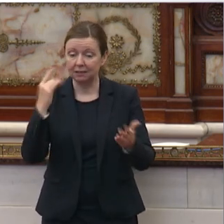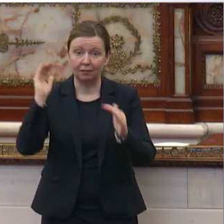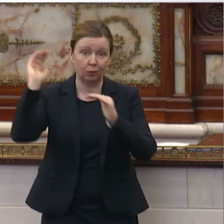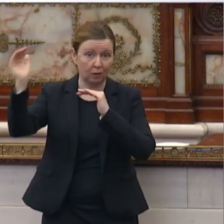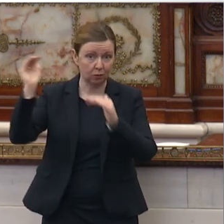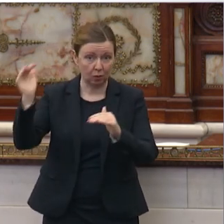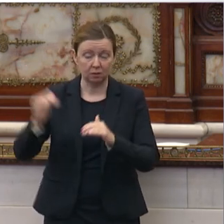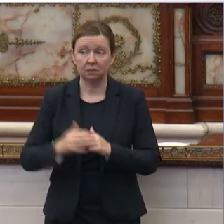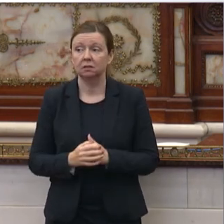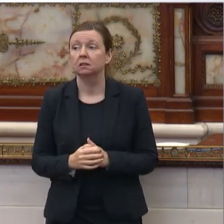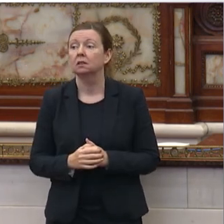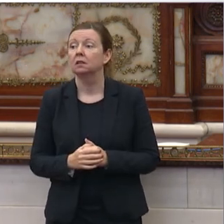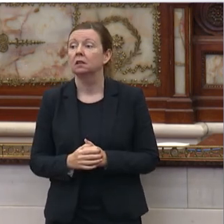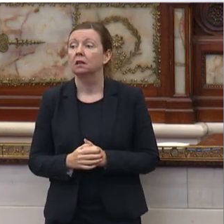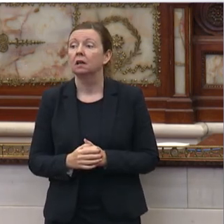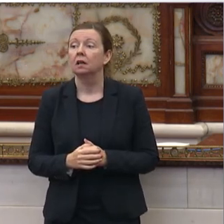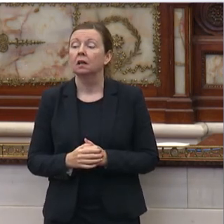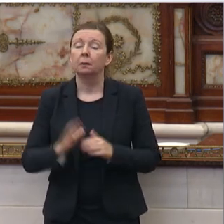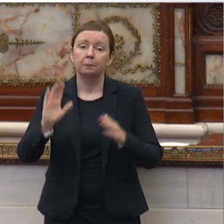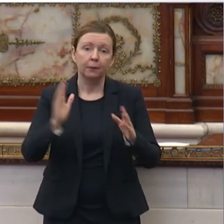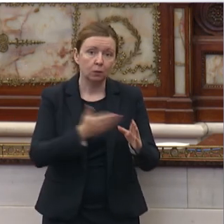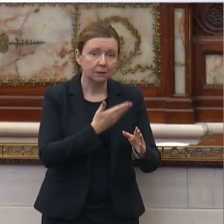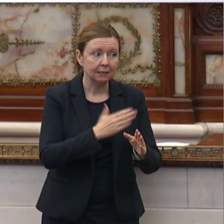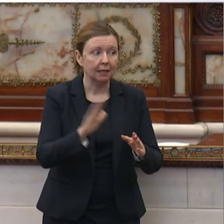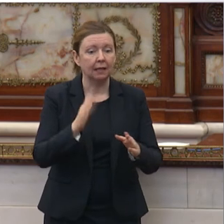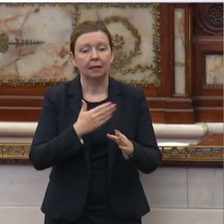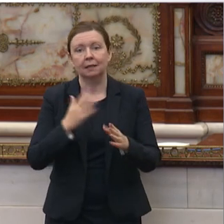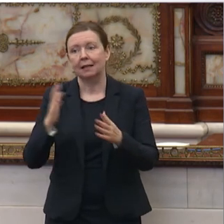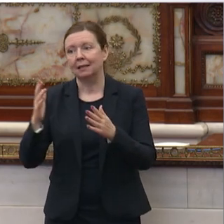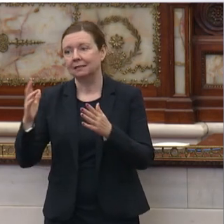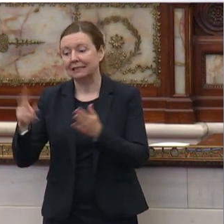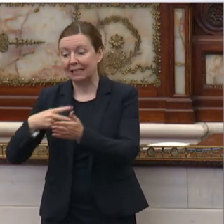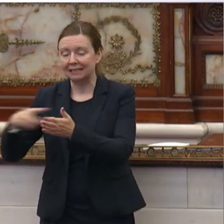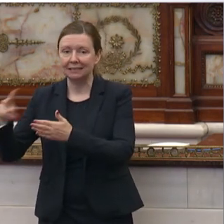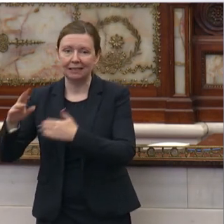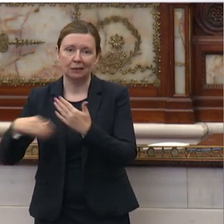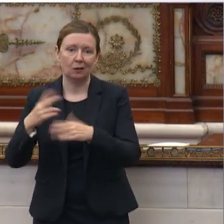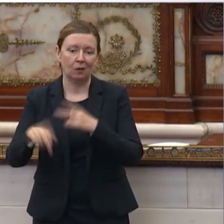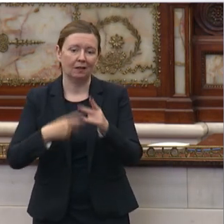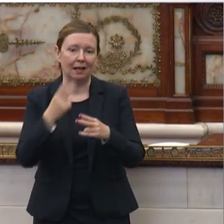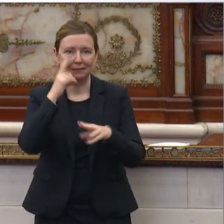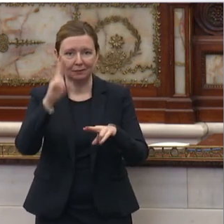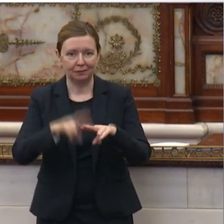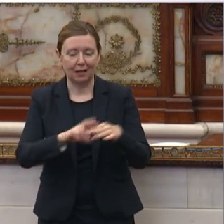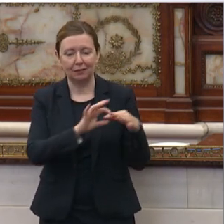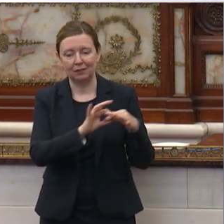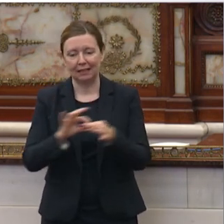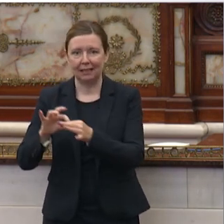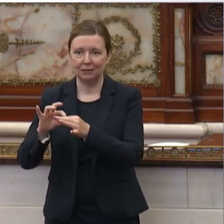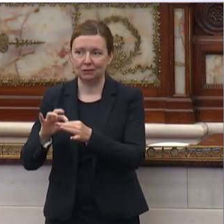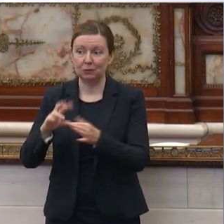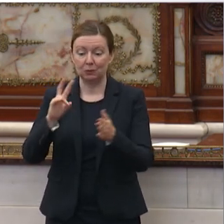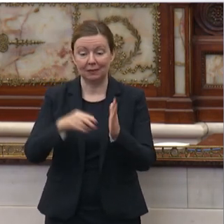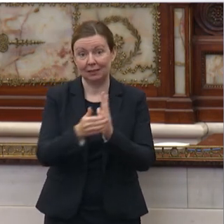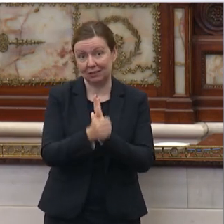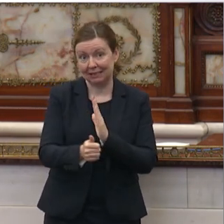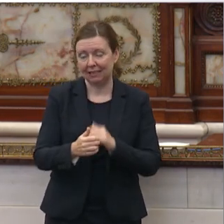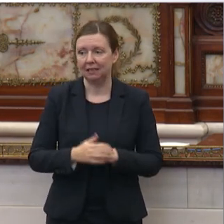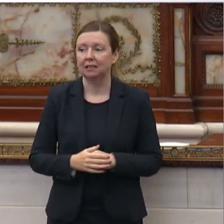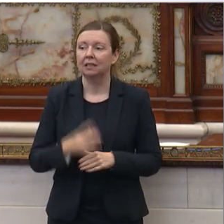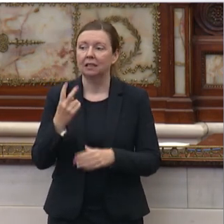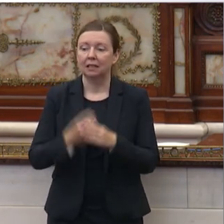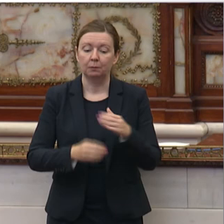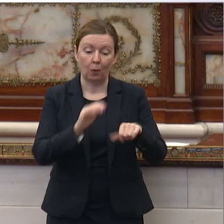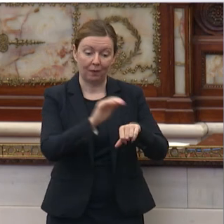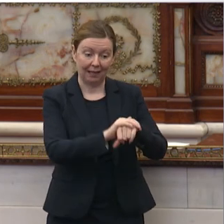adults. There will be music and dancing and all kinds of fun related to literacy in both